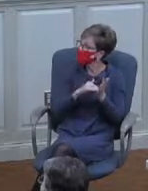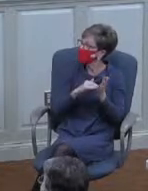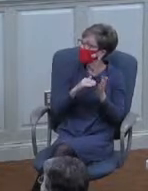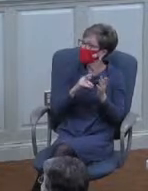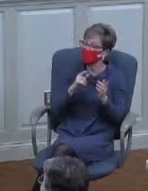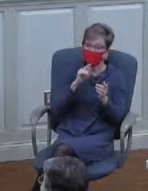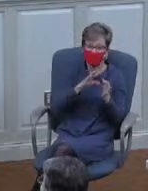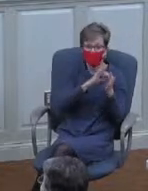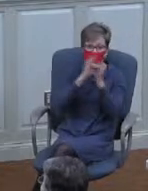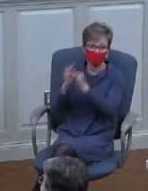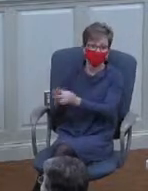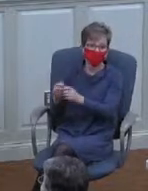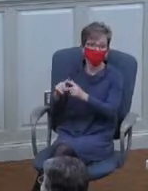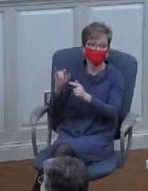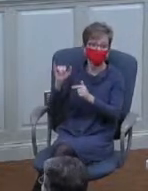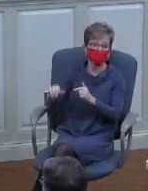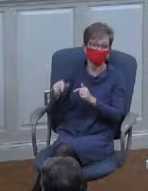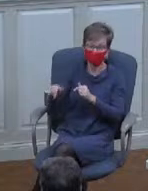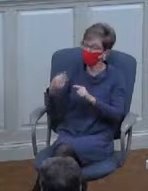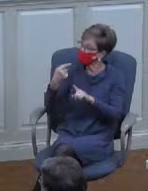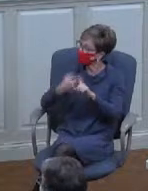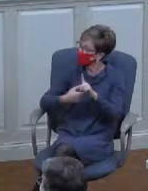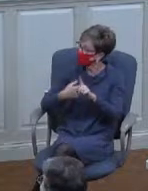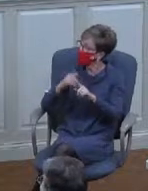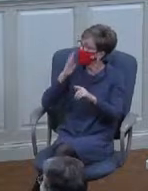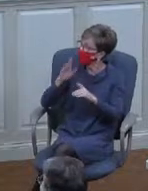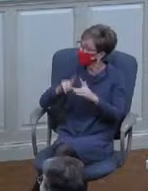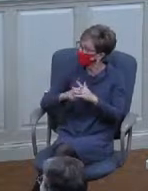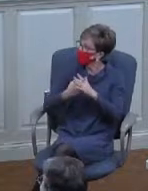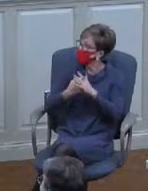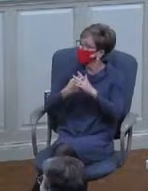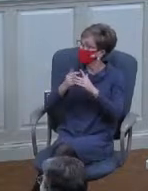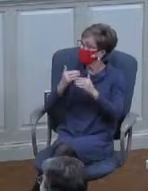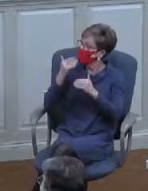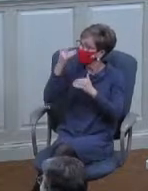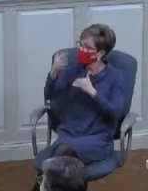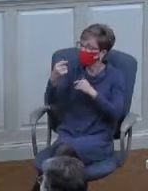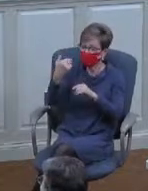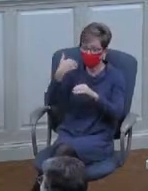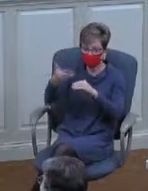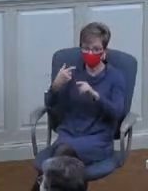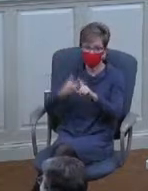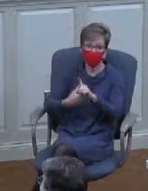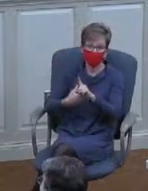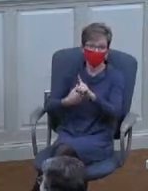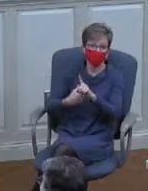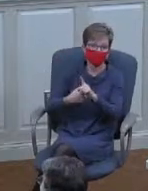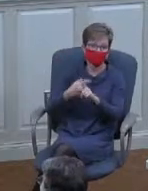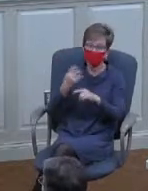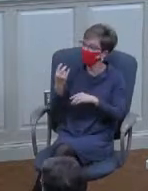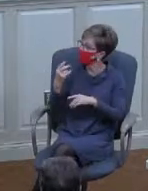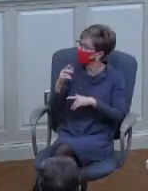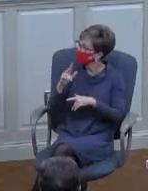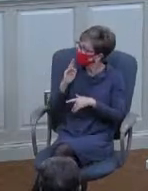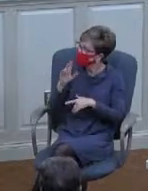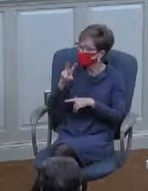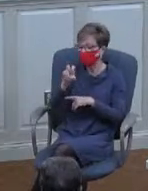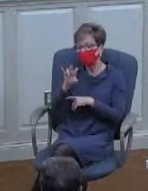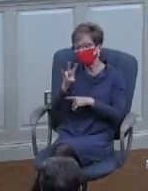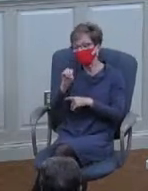this project on the 3rd this month, looking to start on the 1st of next month. So about 270 days for completion on this